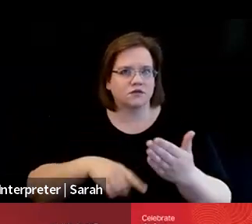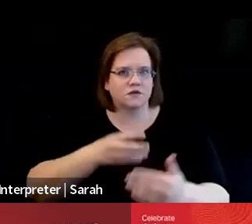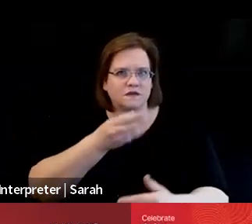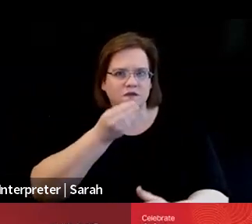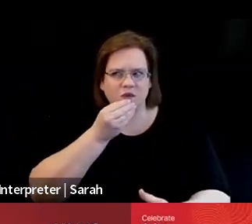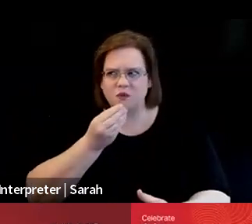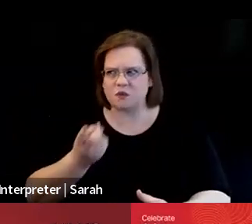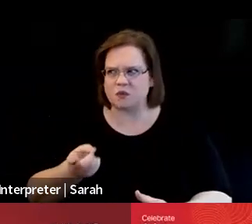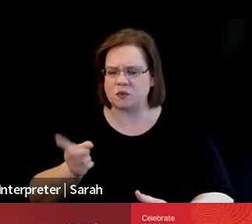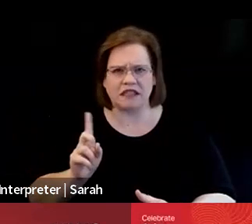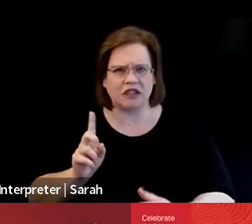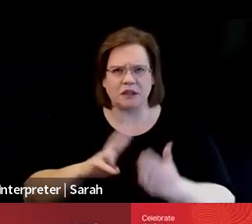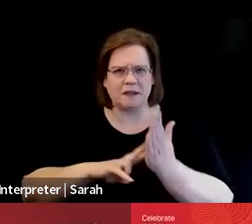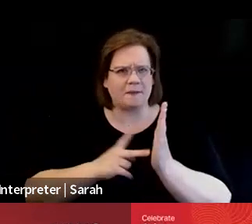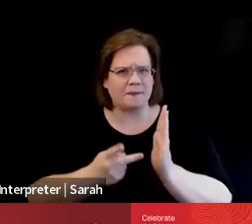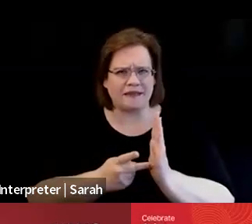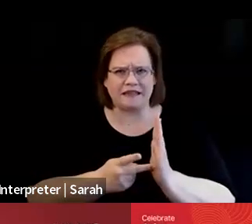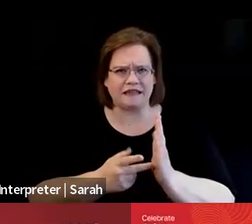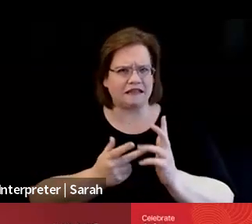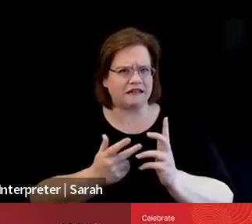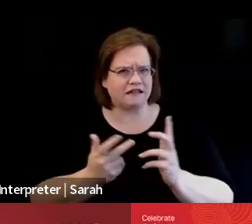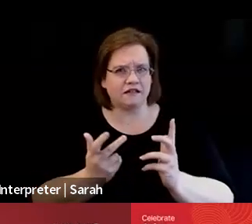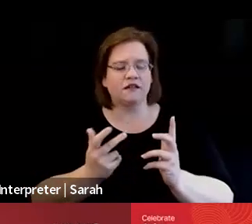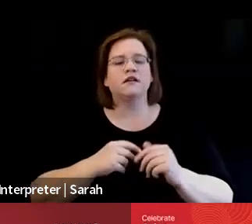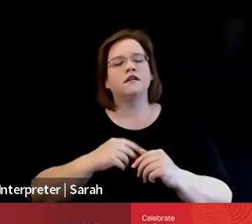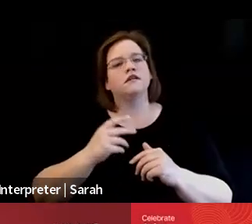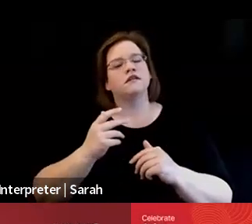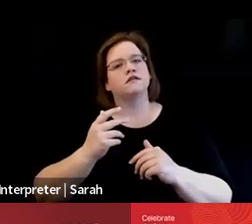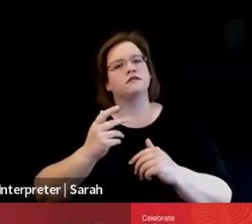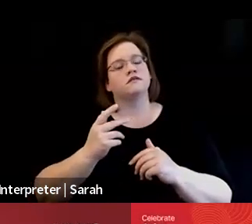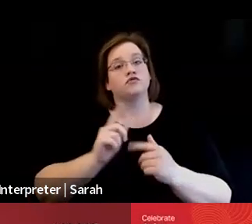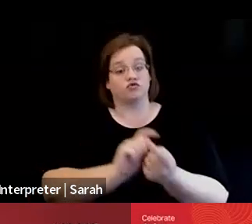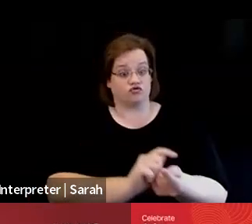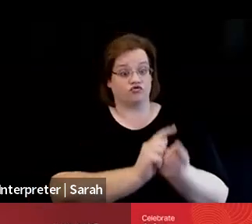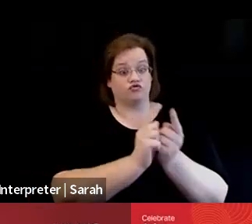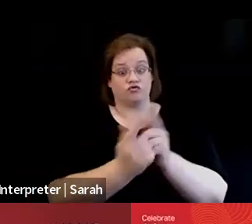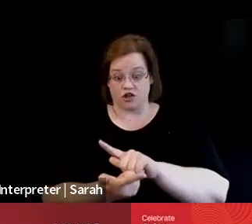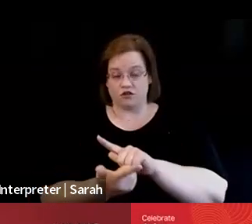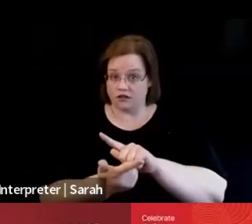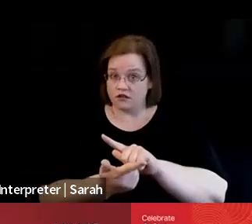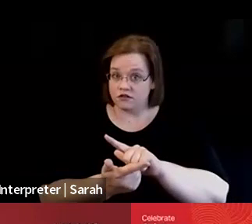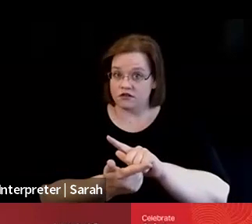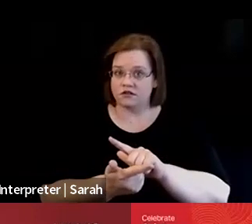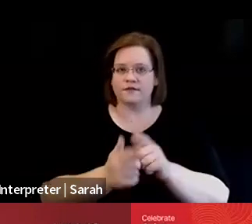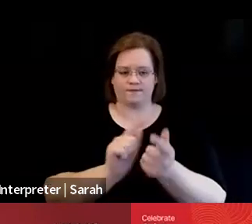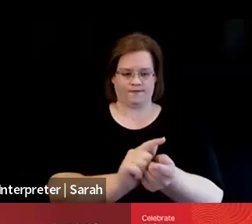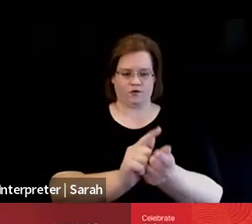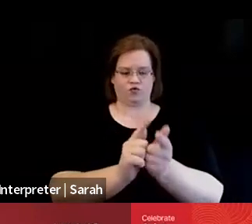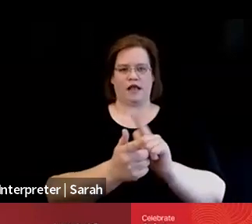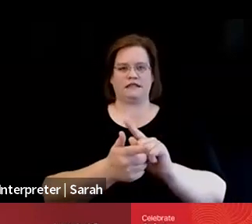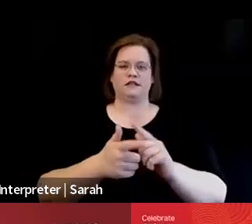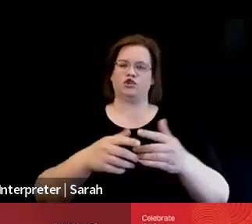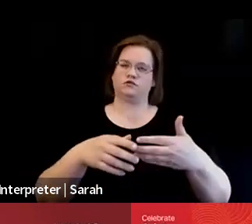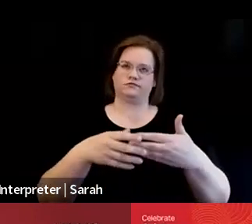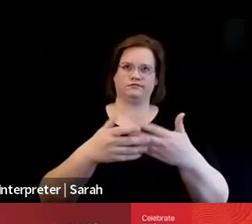where? And so it's really a step beyond just translation. I mean, we're talking about translation very loosely here,